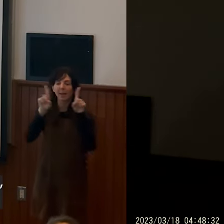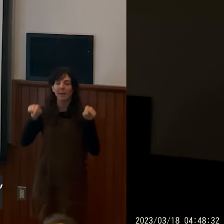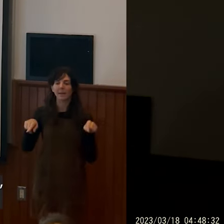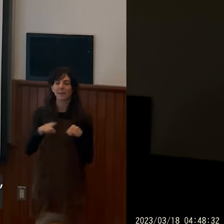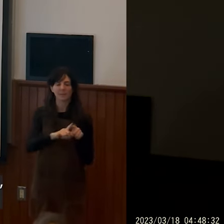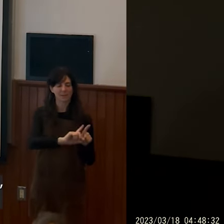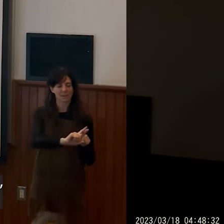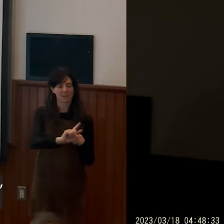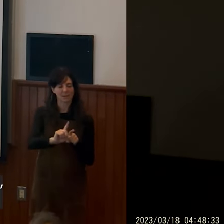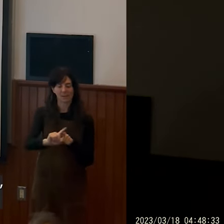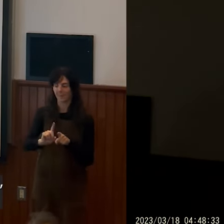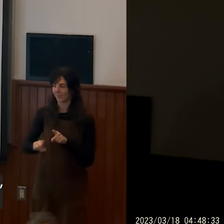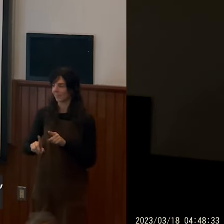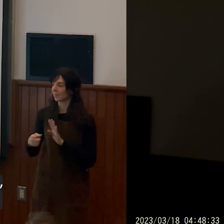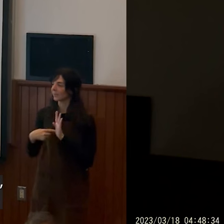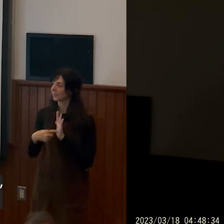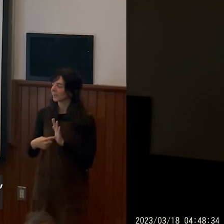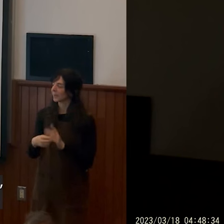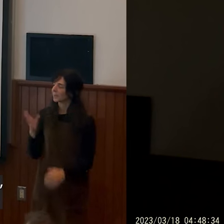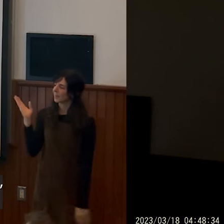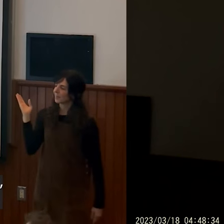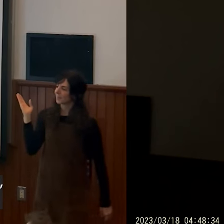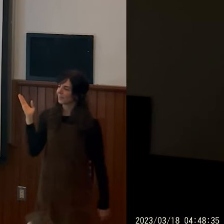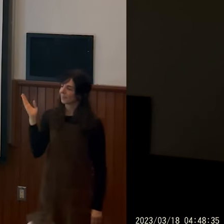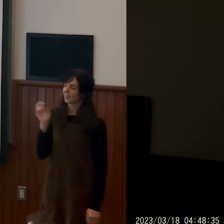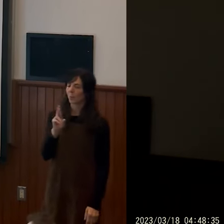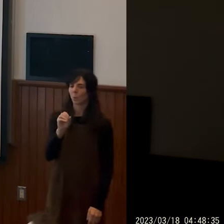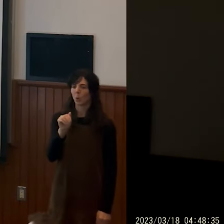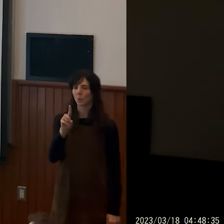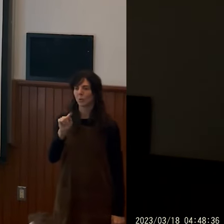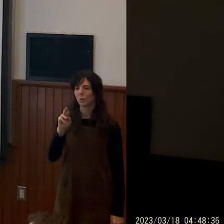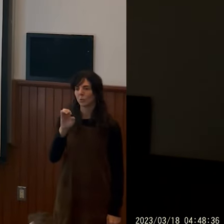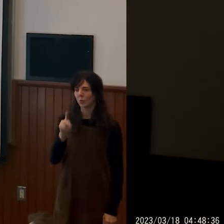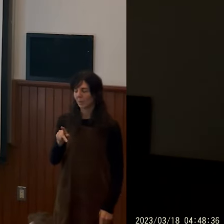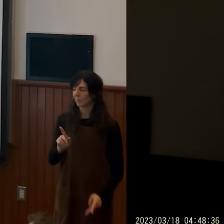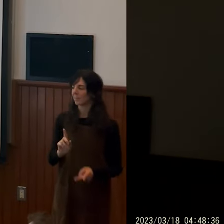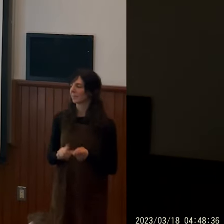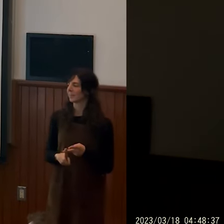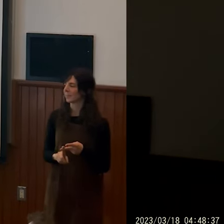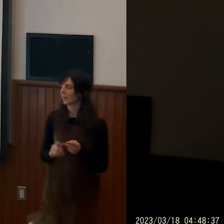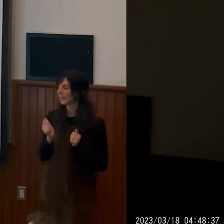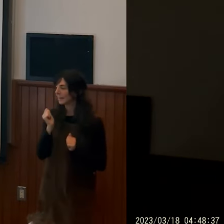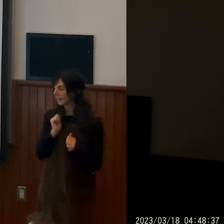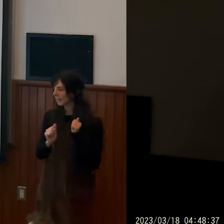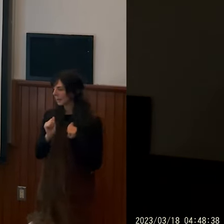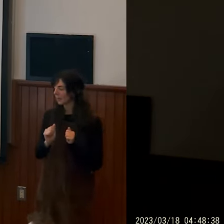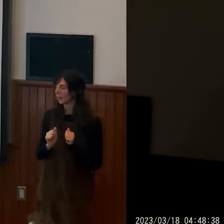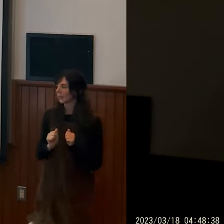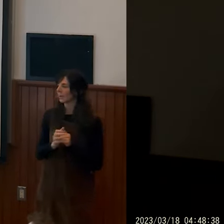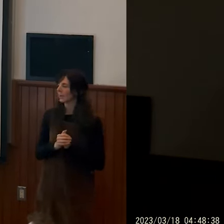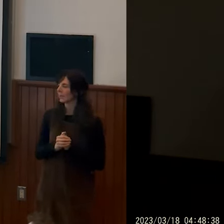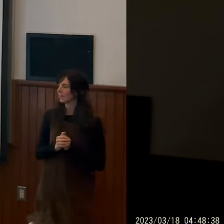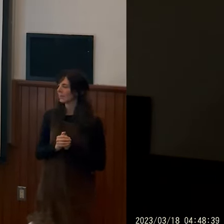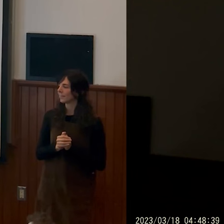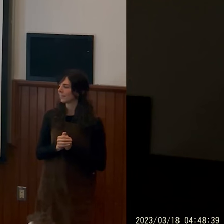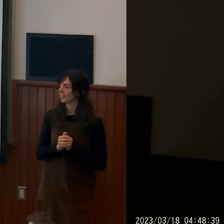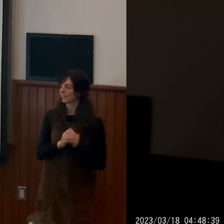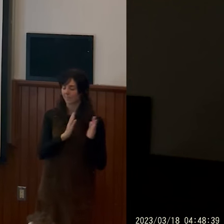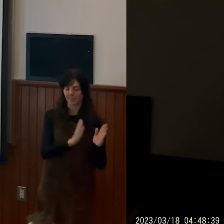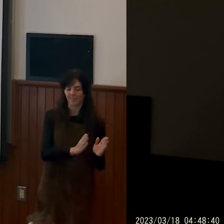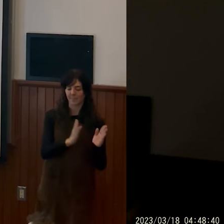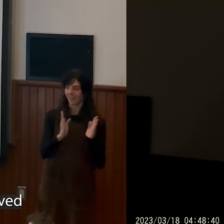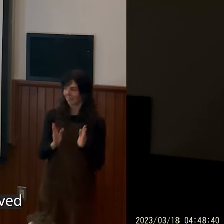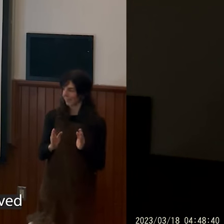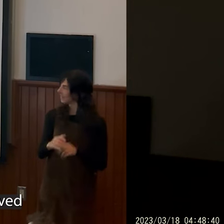doll, a road trip, the theater anatomicon. There's also the